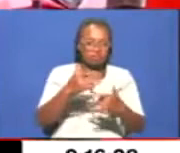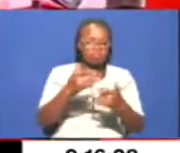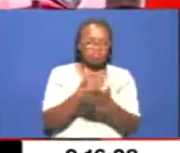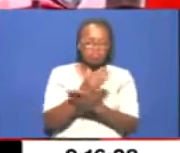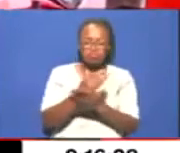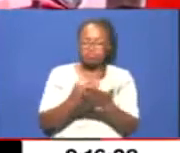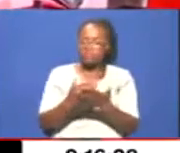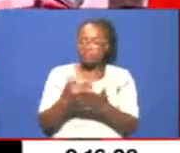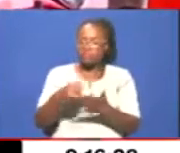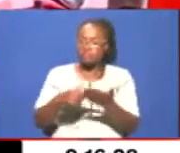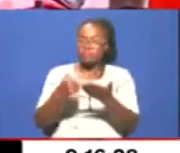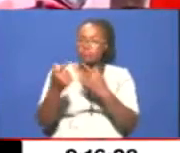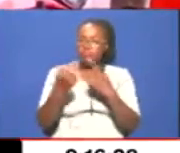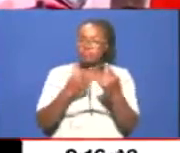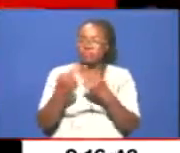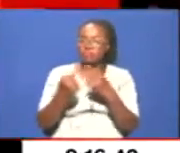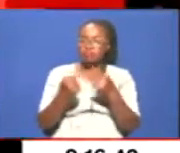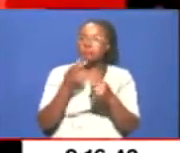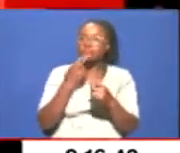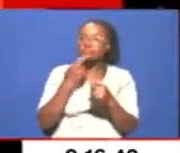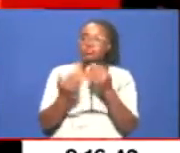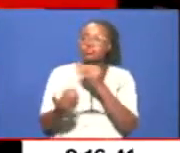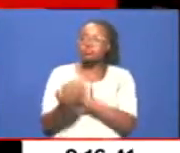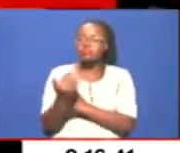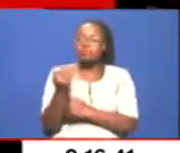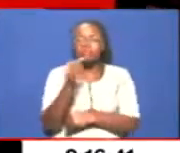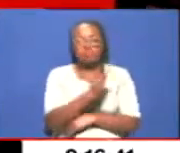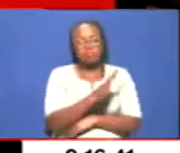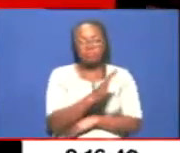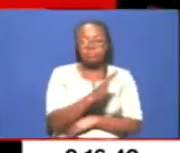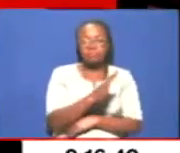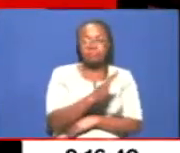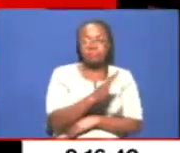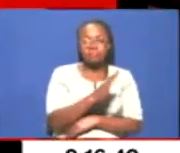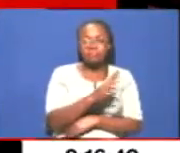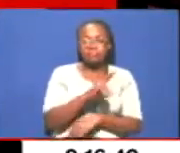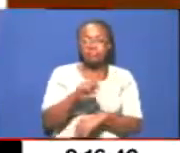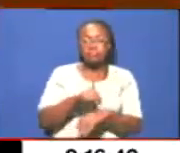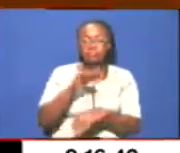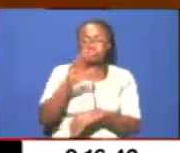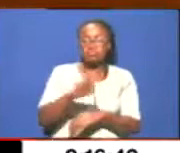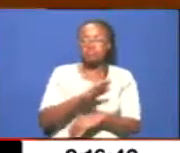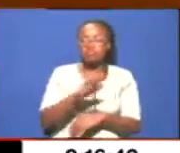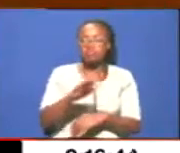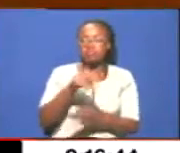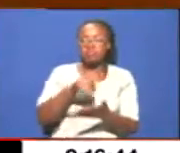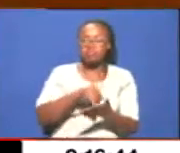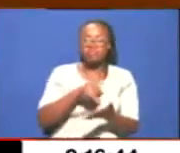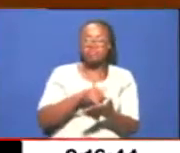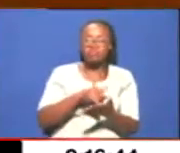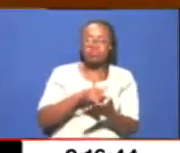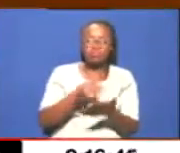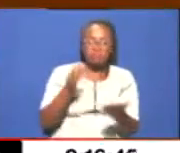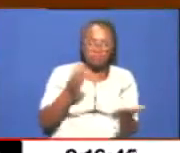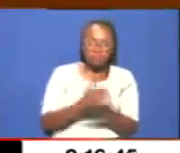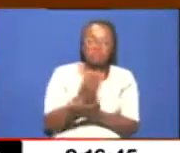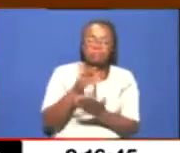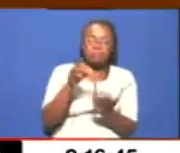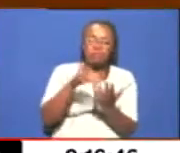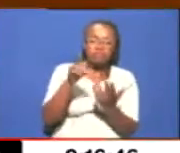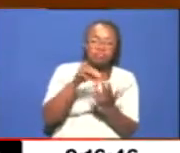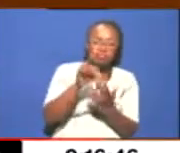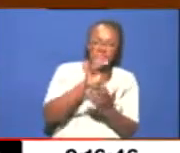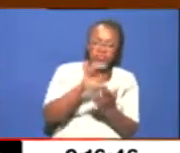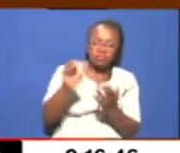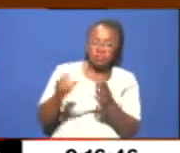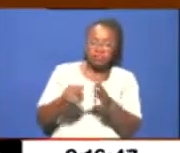be debated on the Tuesday morning and afternoon sittings at the National Assembly include approval of the nominee for appointment